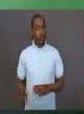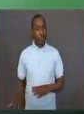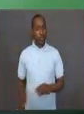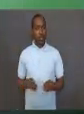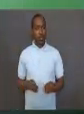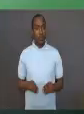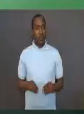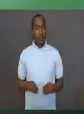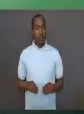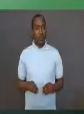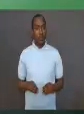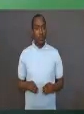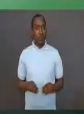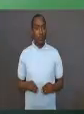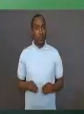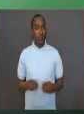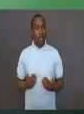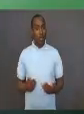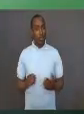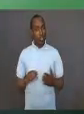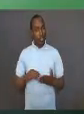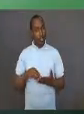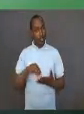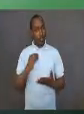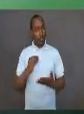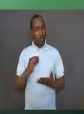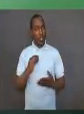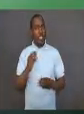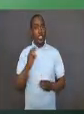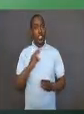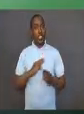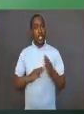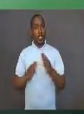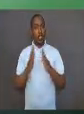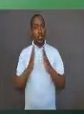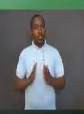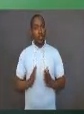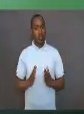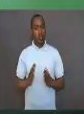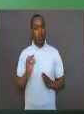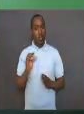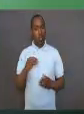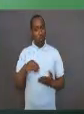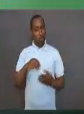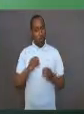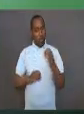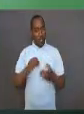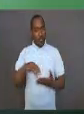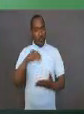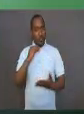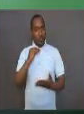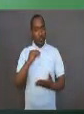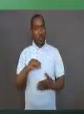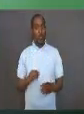Students, let us learn about a scientist who studies microorganisms